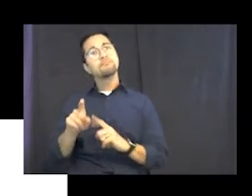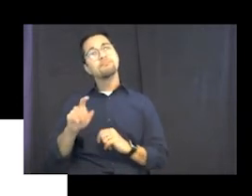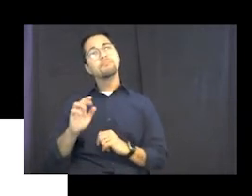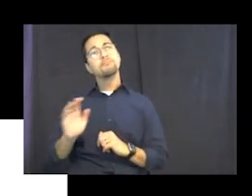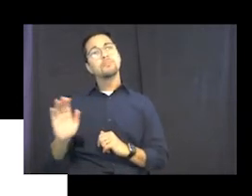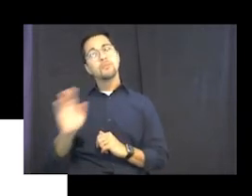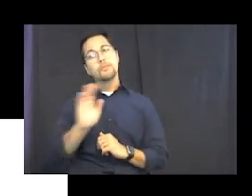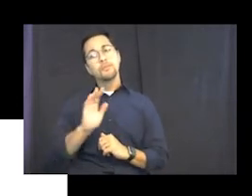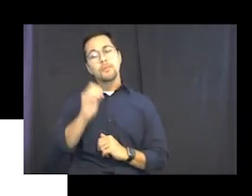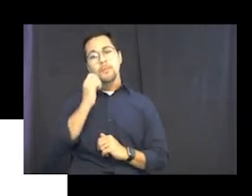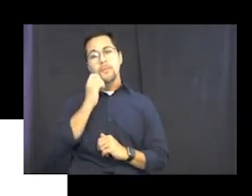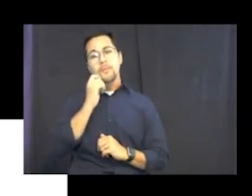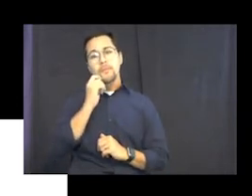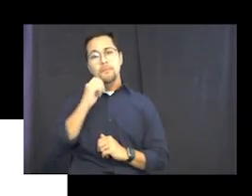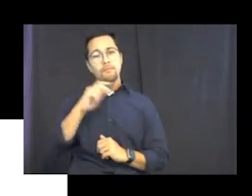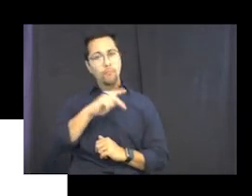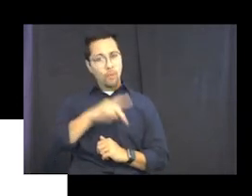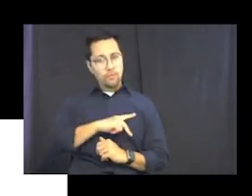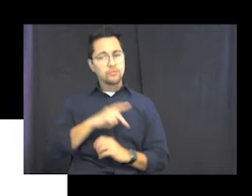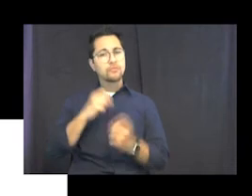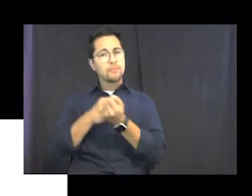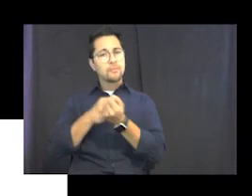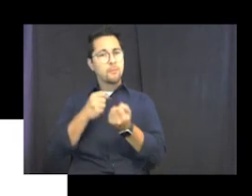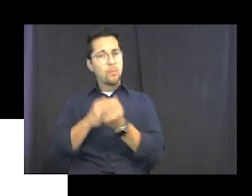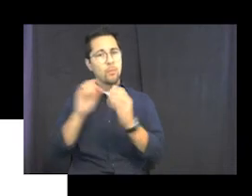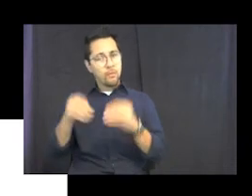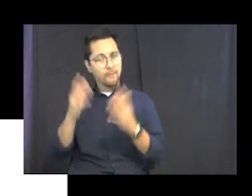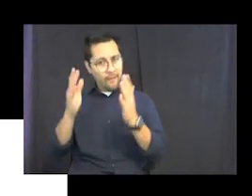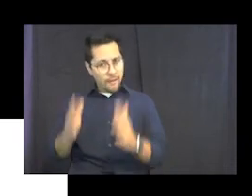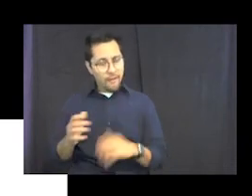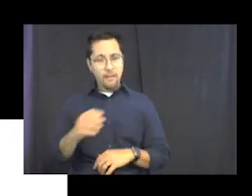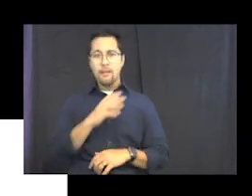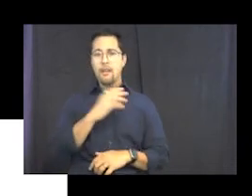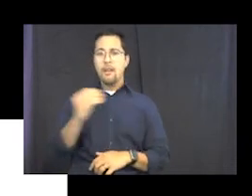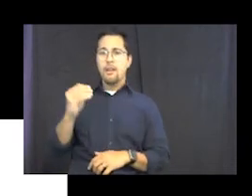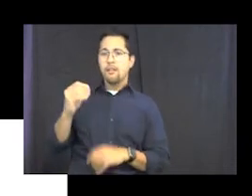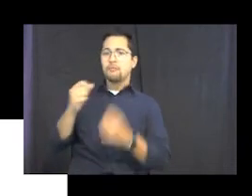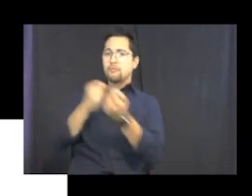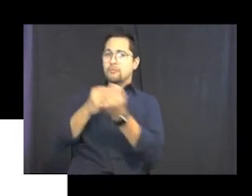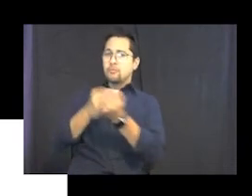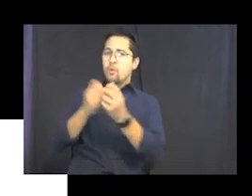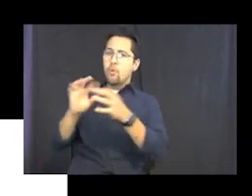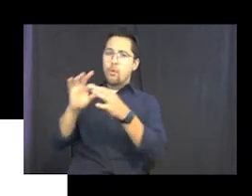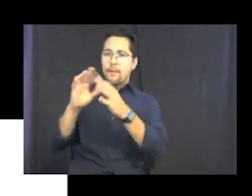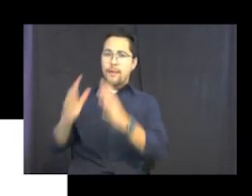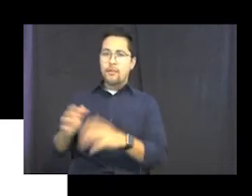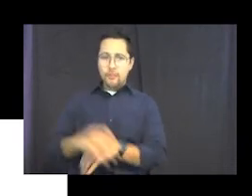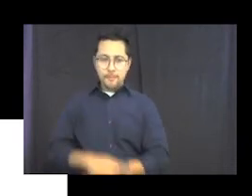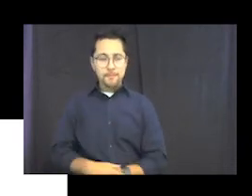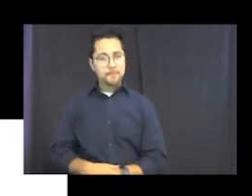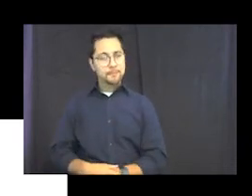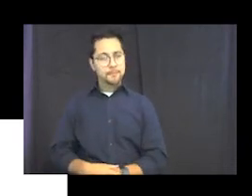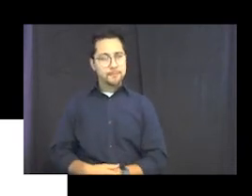your personal supports provider and your support coordinator.